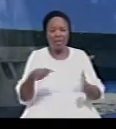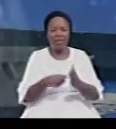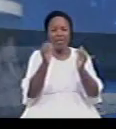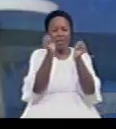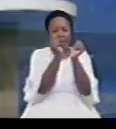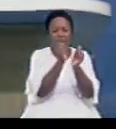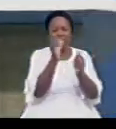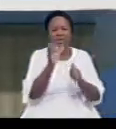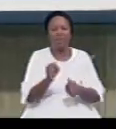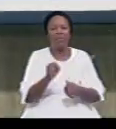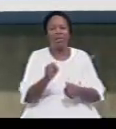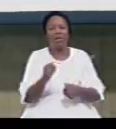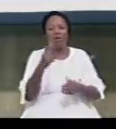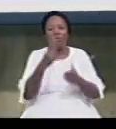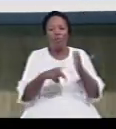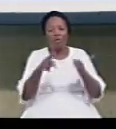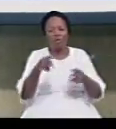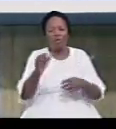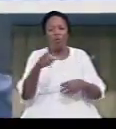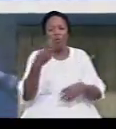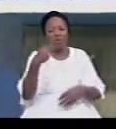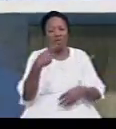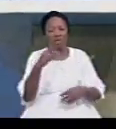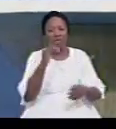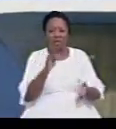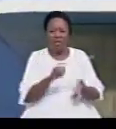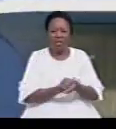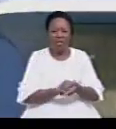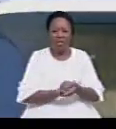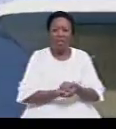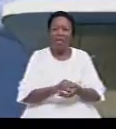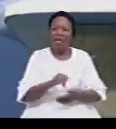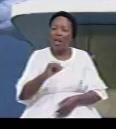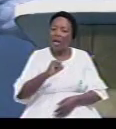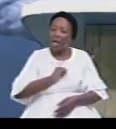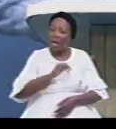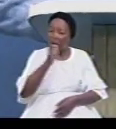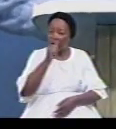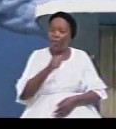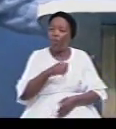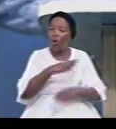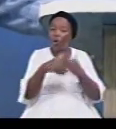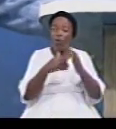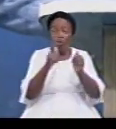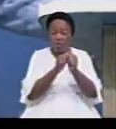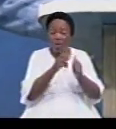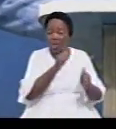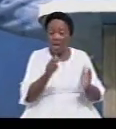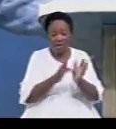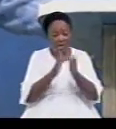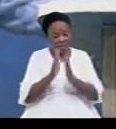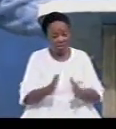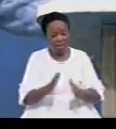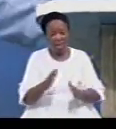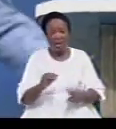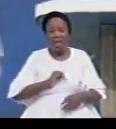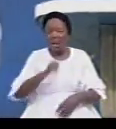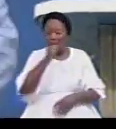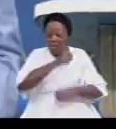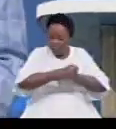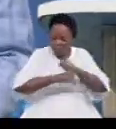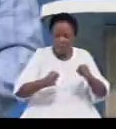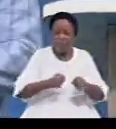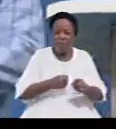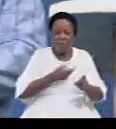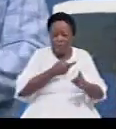saying is, I am altogether a Christian. I'm suffering persecution.